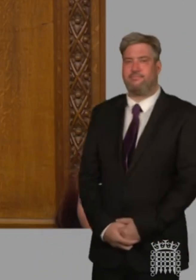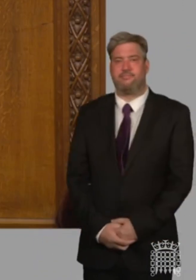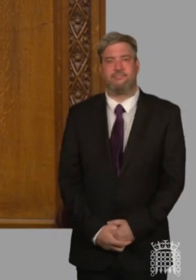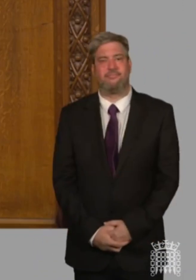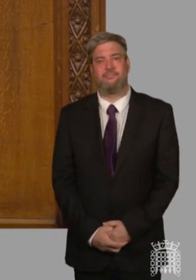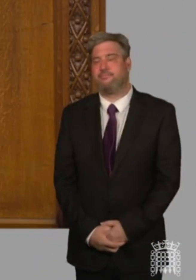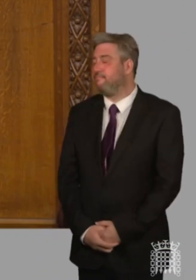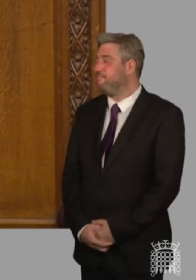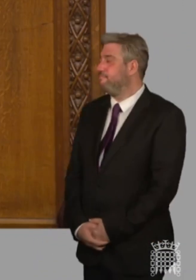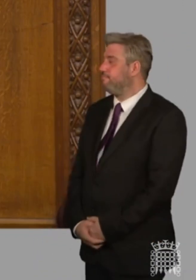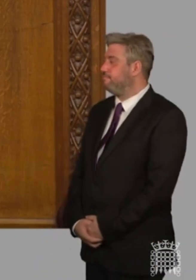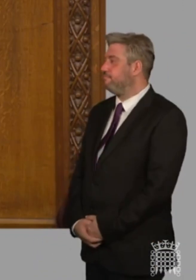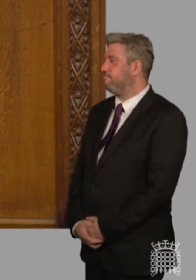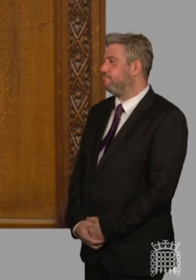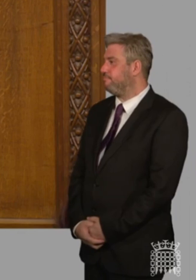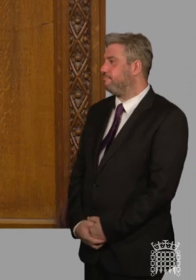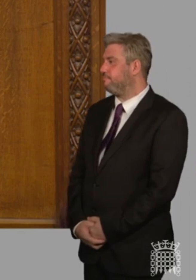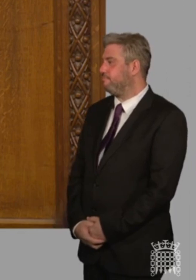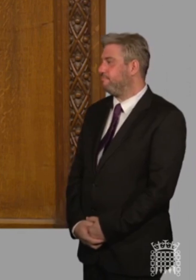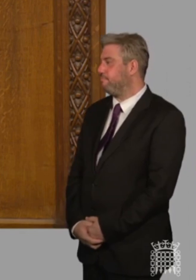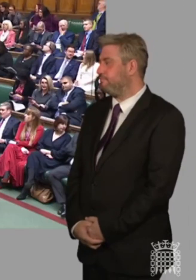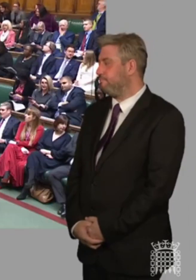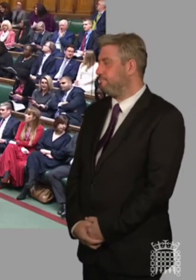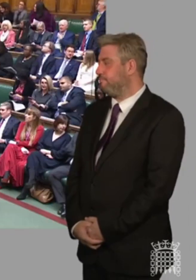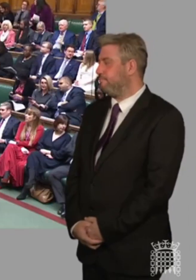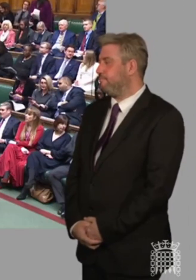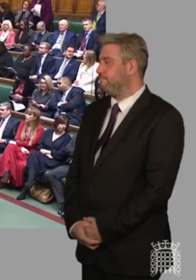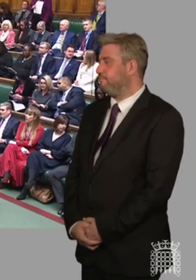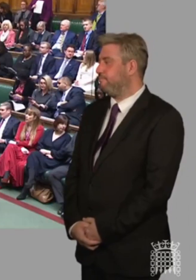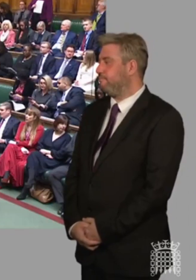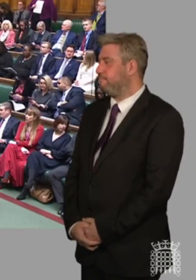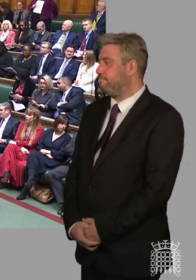for victims of sodium valproate and mesh?